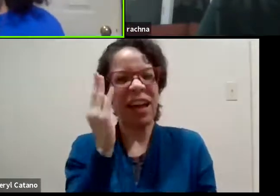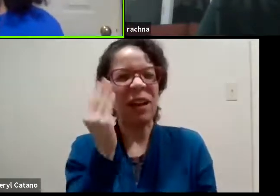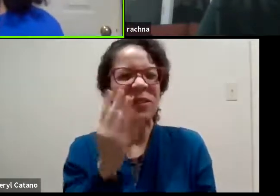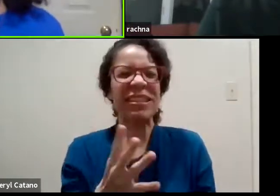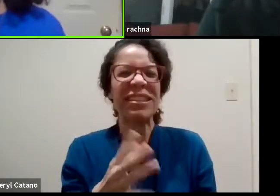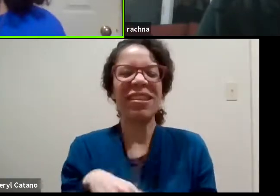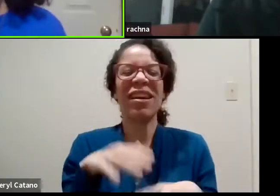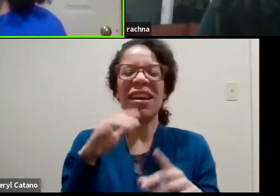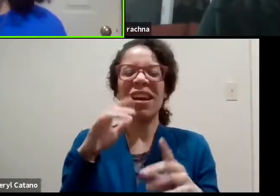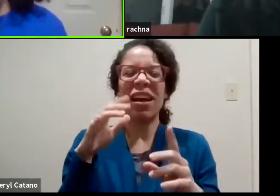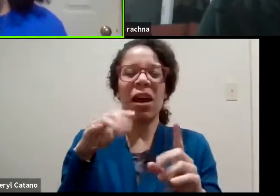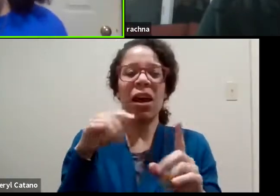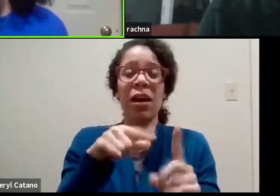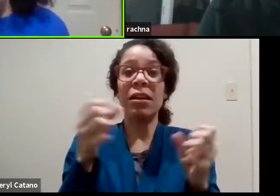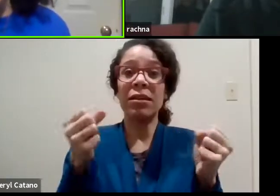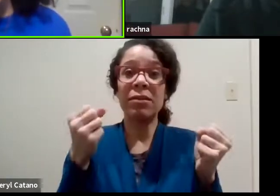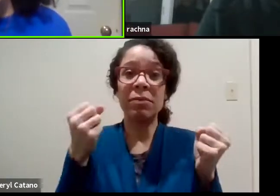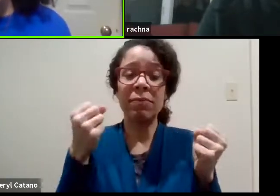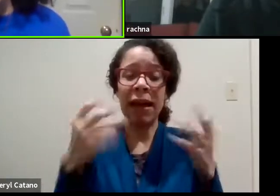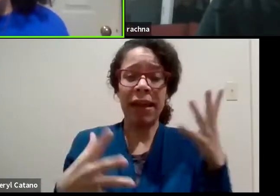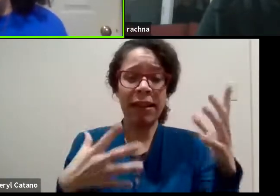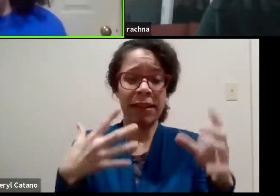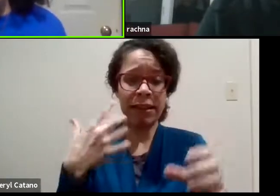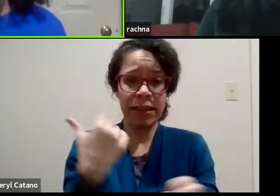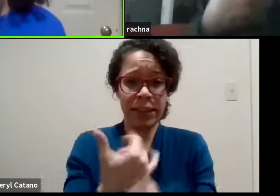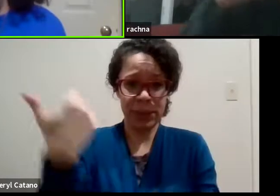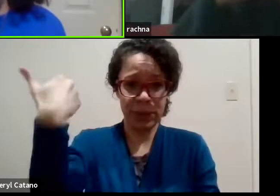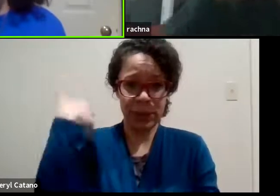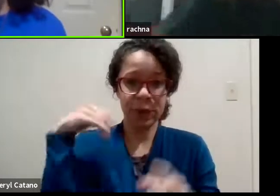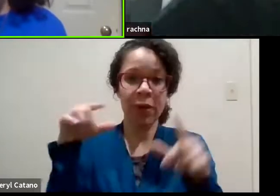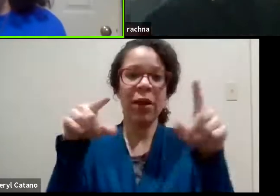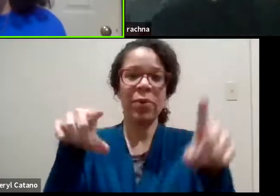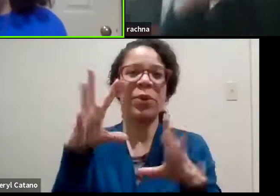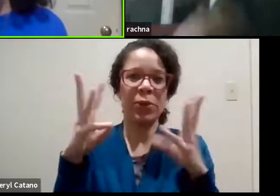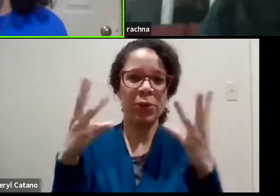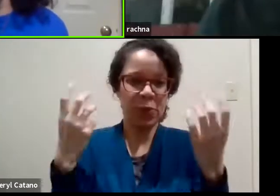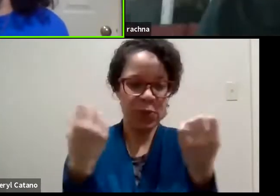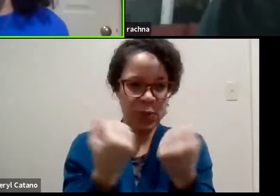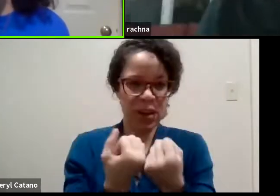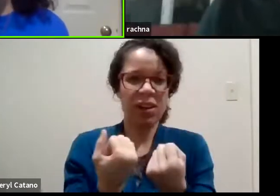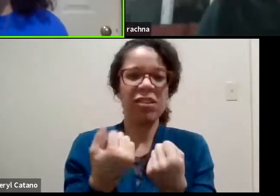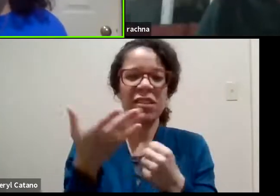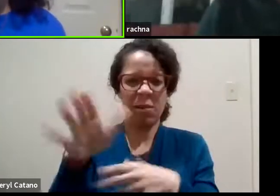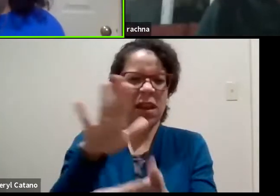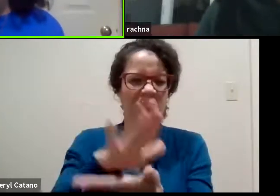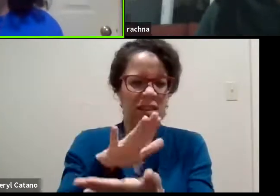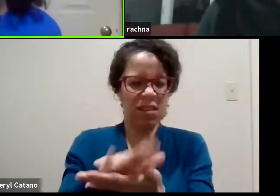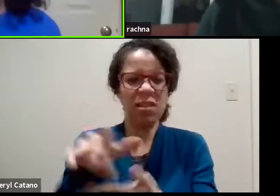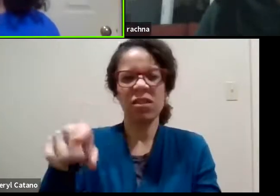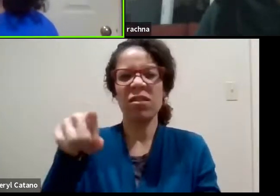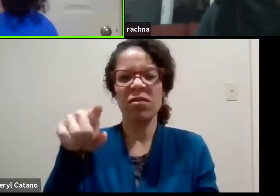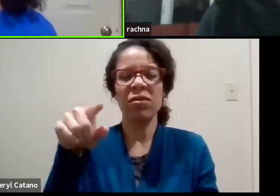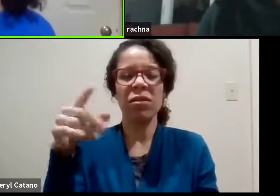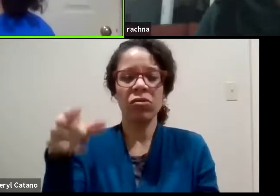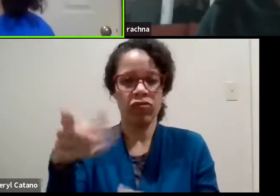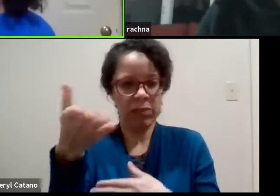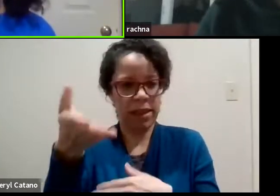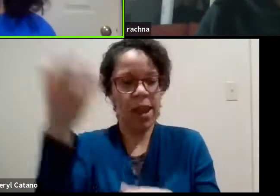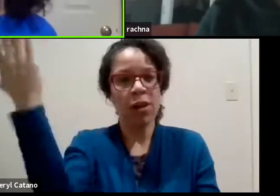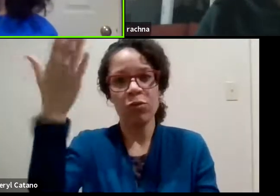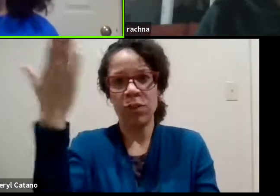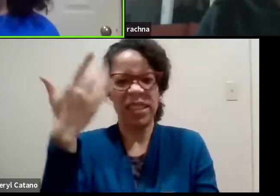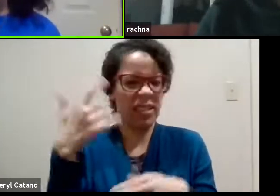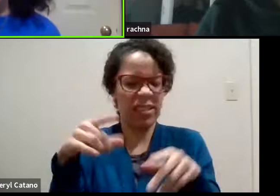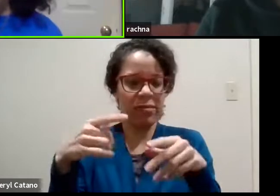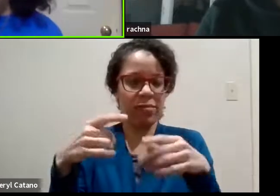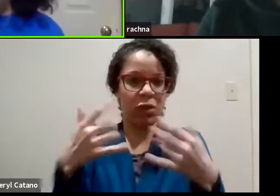that, um, many years ago, I attended a workshop at a school where she was presenting the same topic